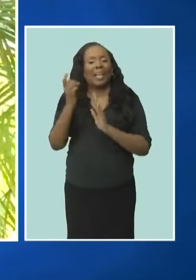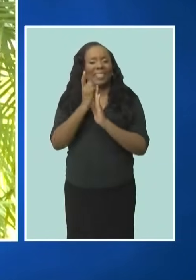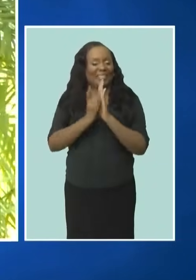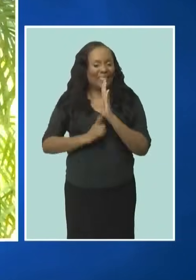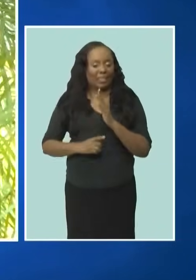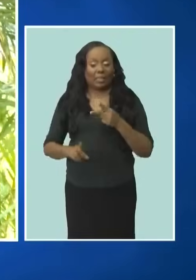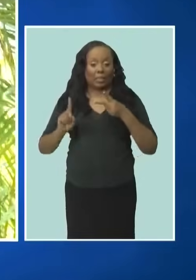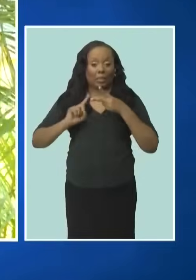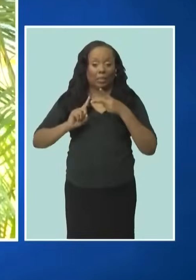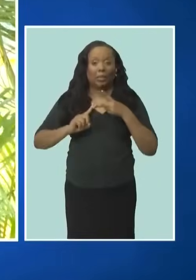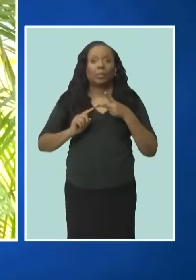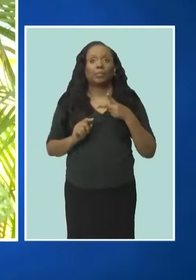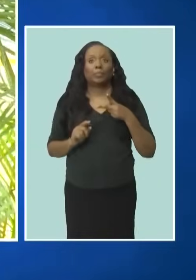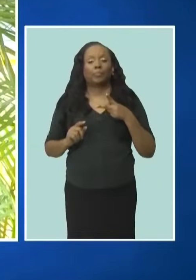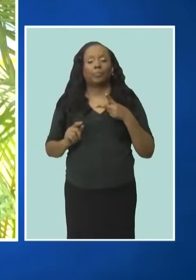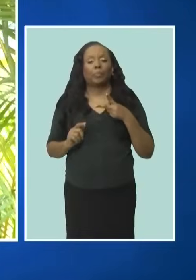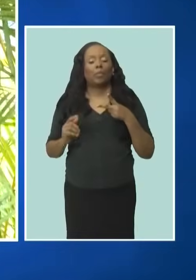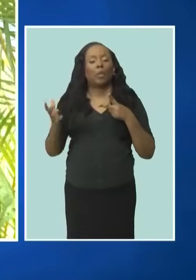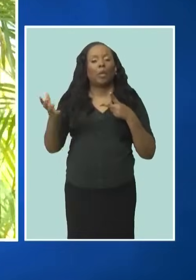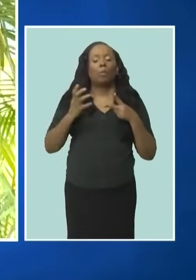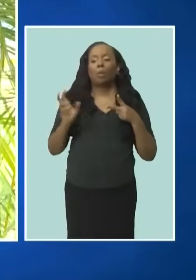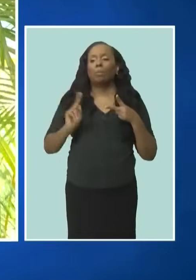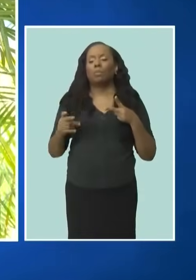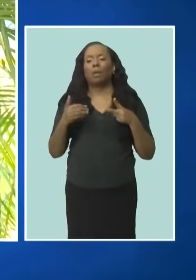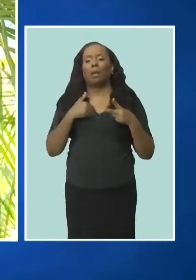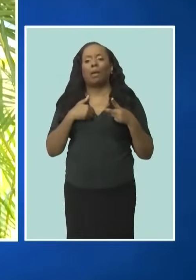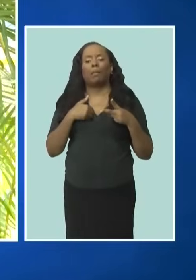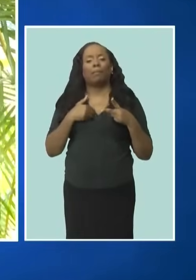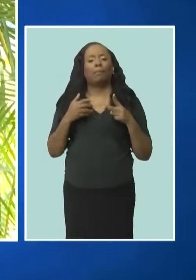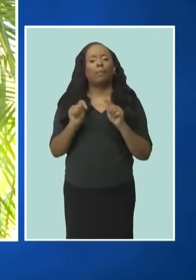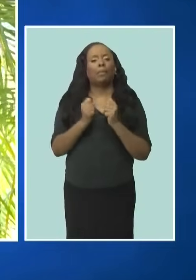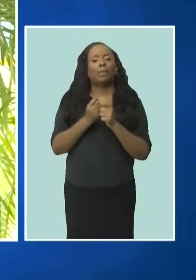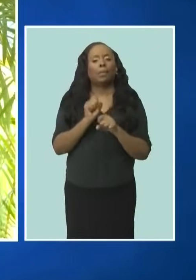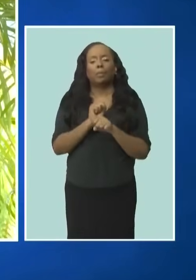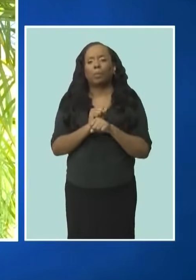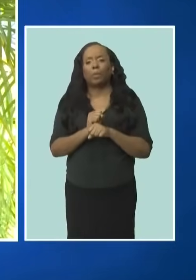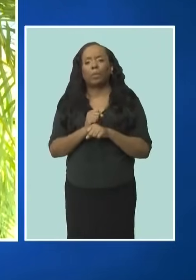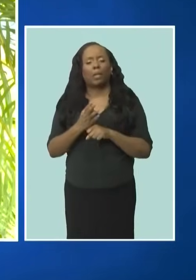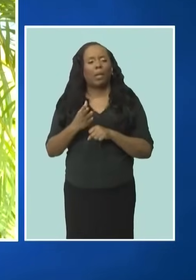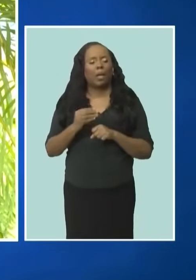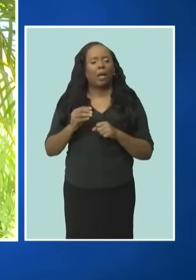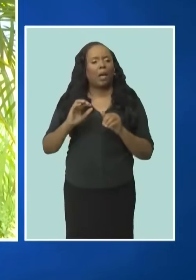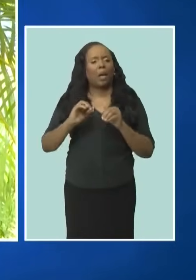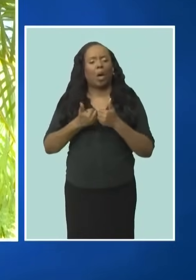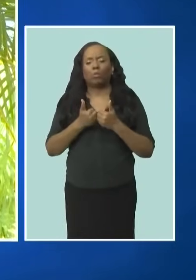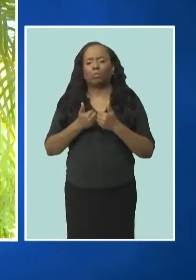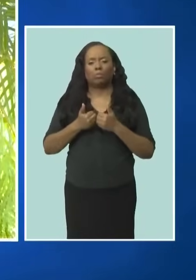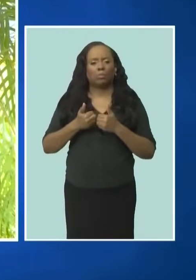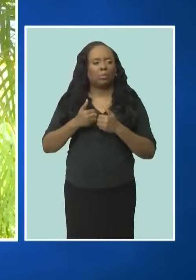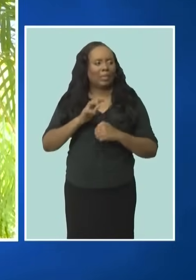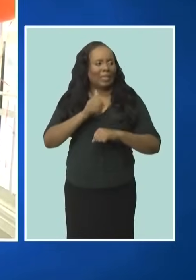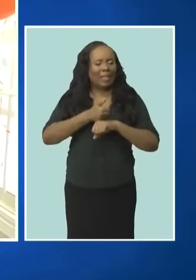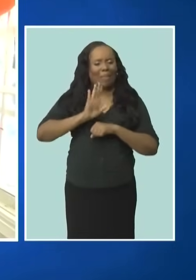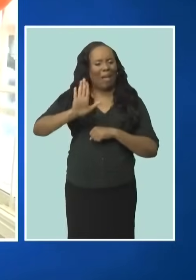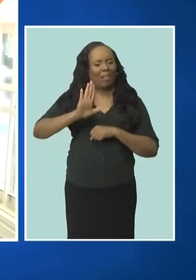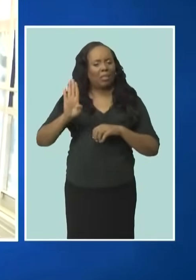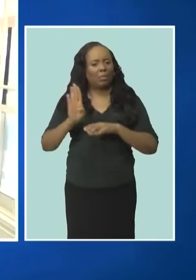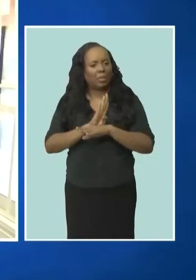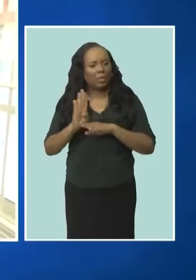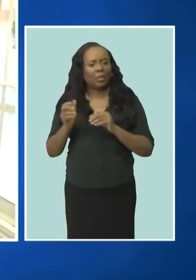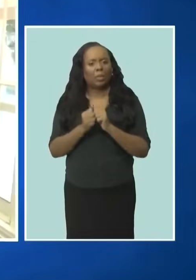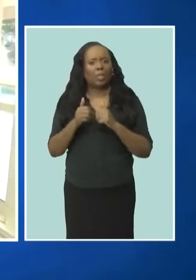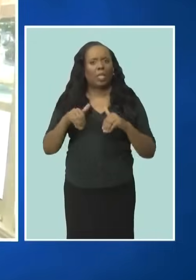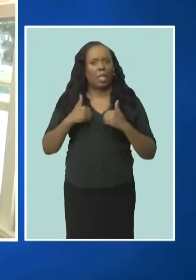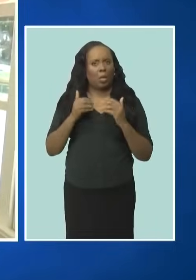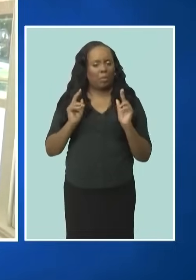lives. And two, to cultivate a spirit of entrepreneurship, teamwork, and problem solving among our nation's youth. The results of the